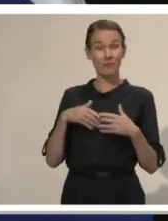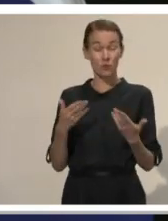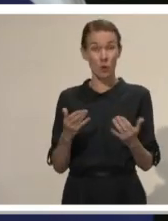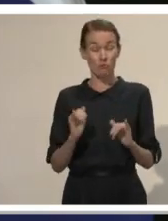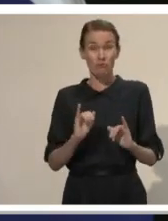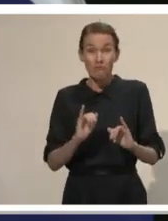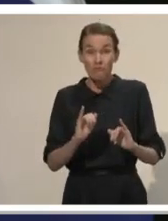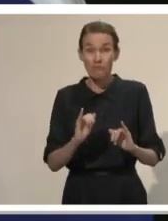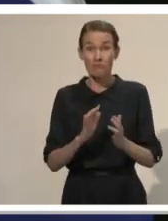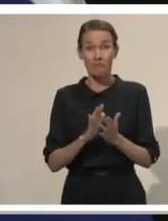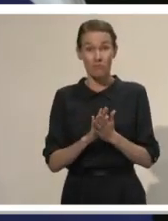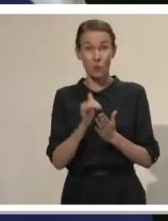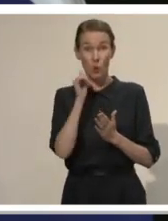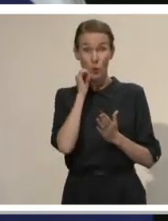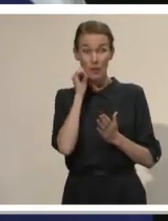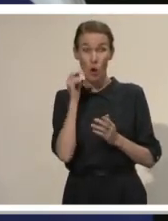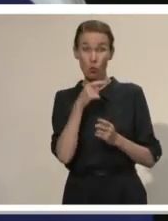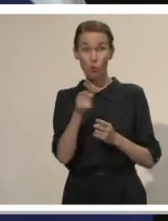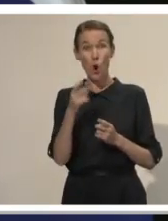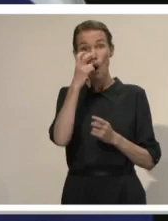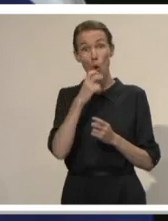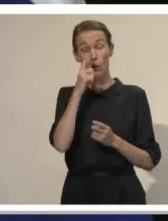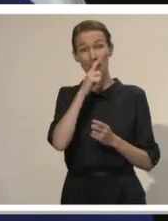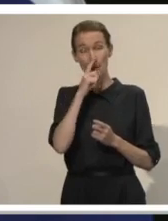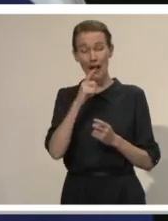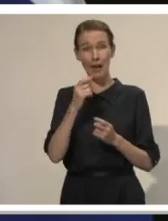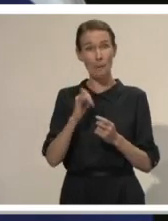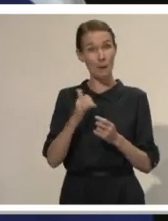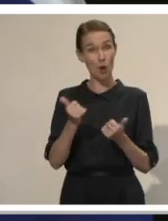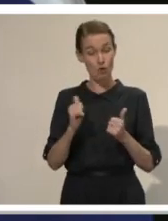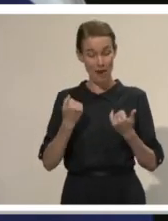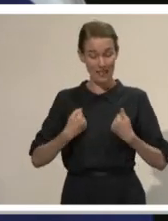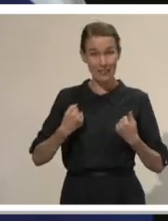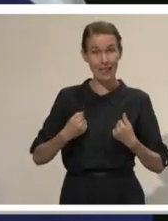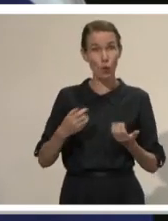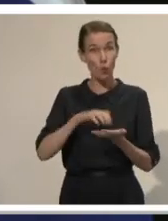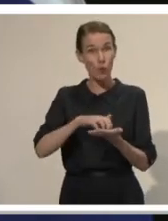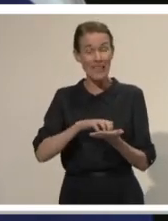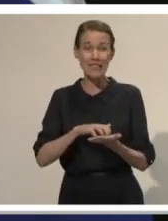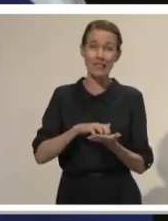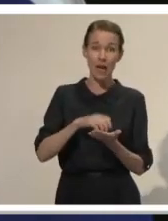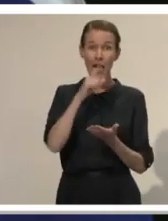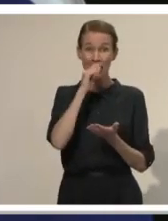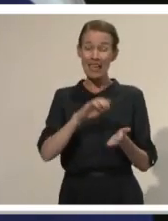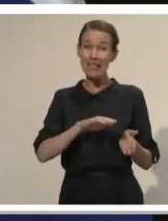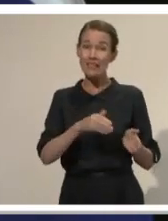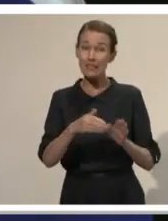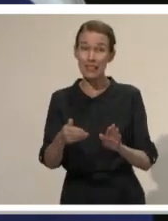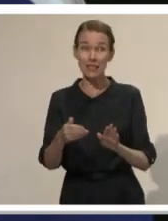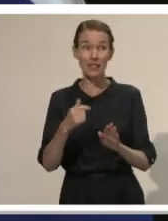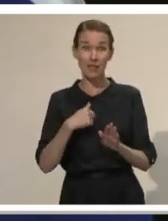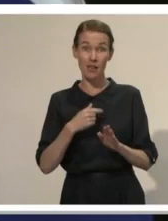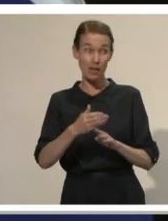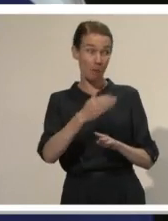the impact of that on a vulnerable community. And so when we saw those initial deaths,